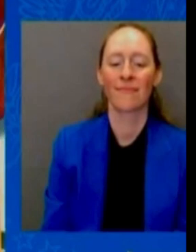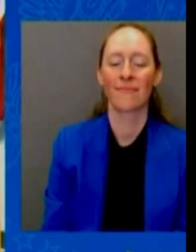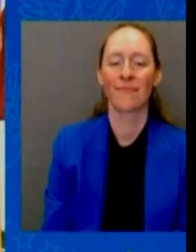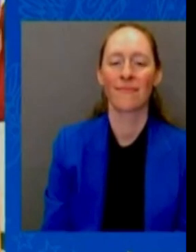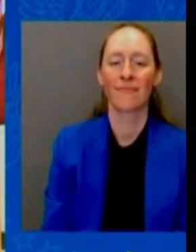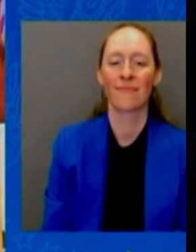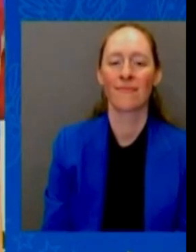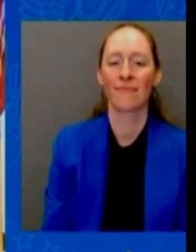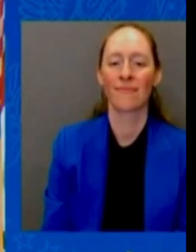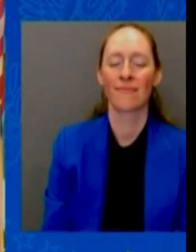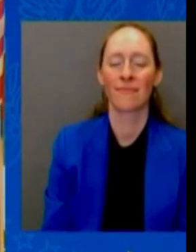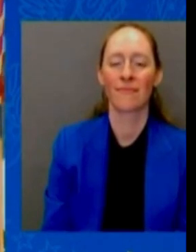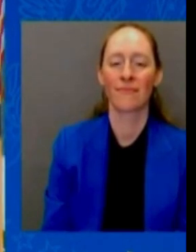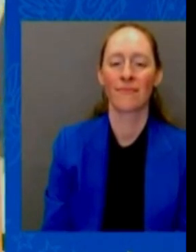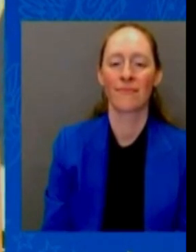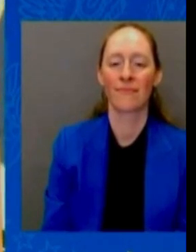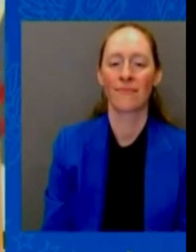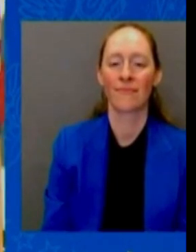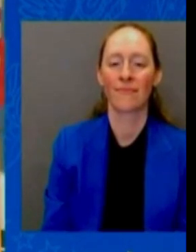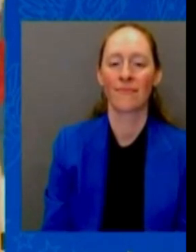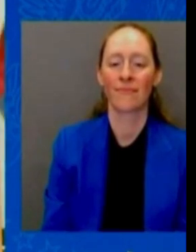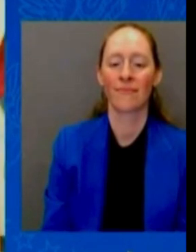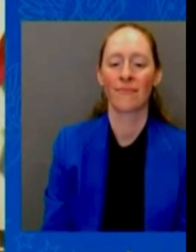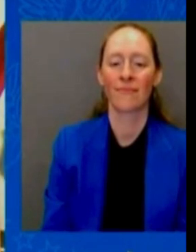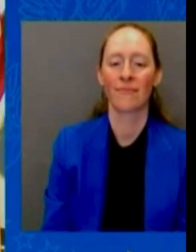Somme aux plages de Normandie.